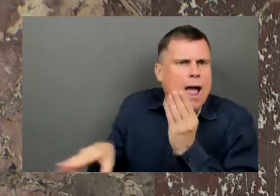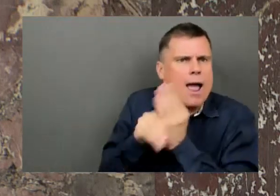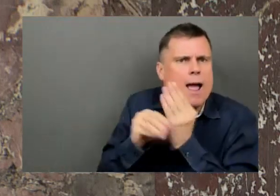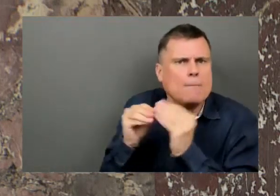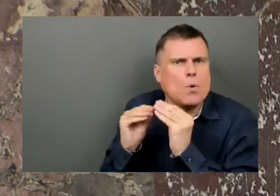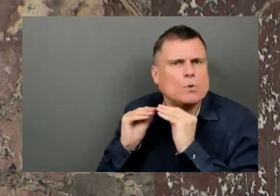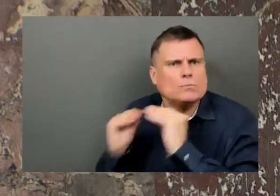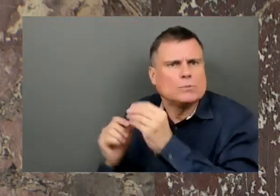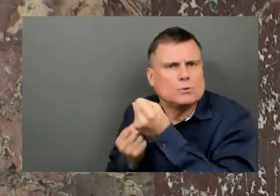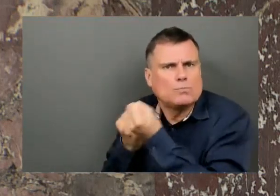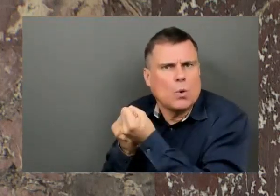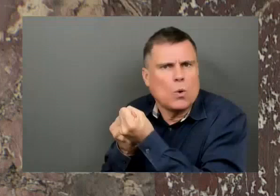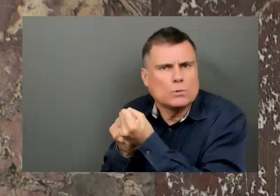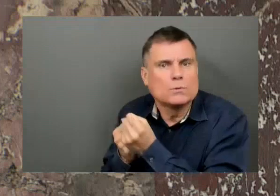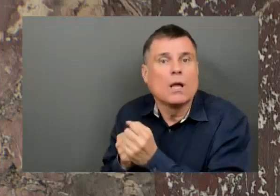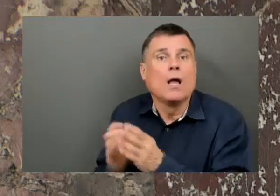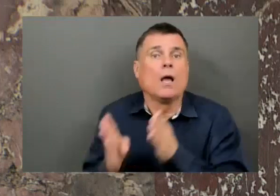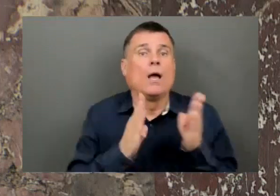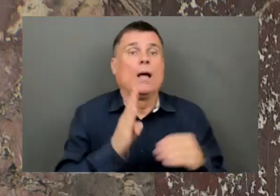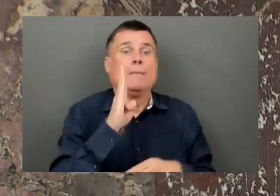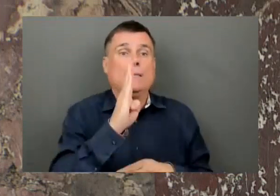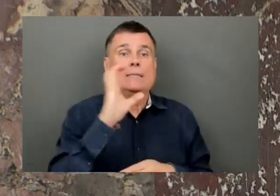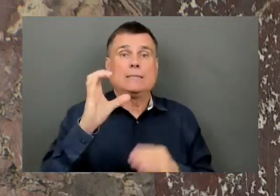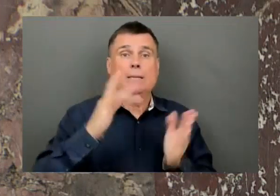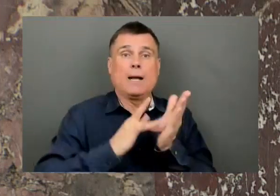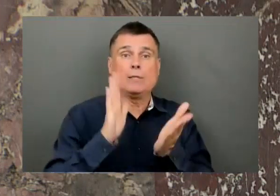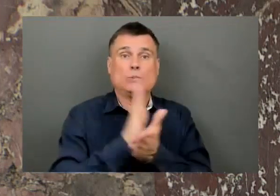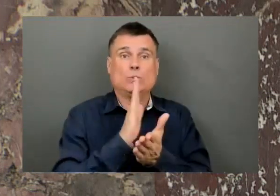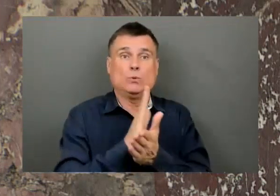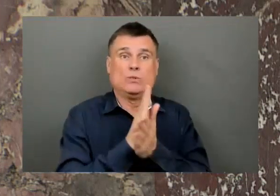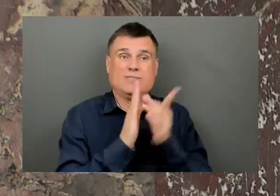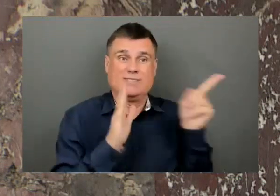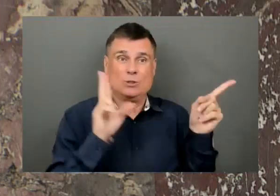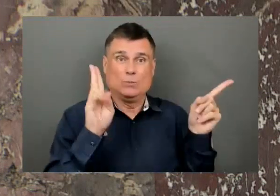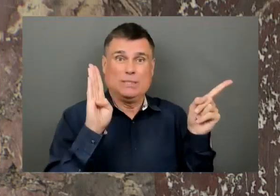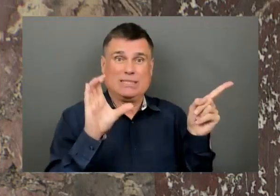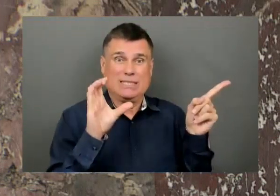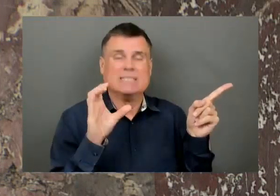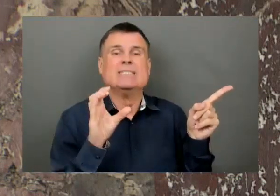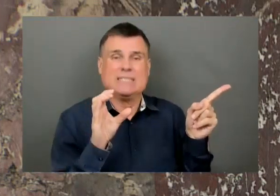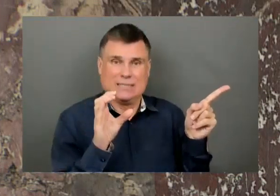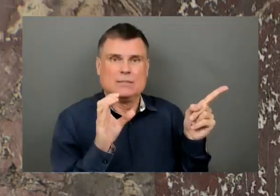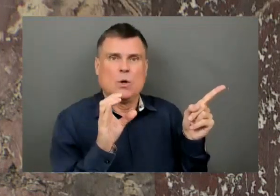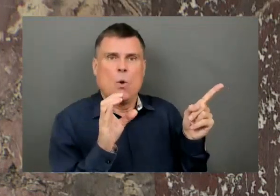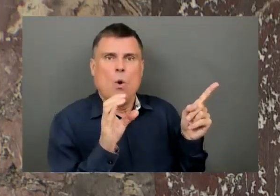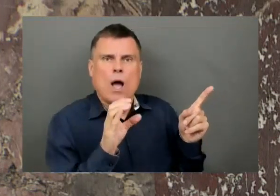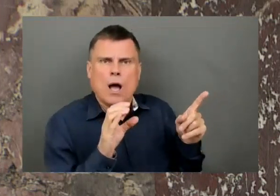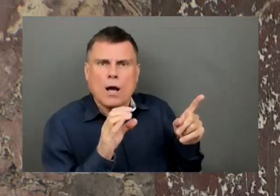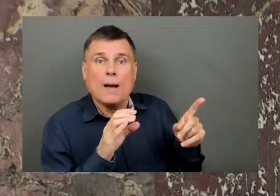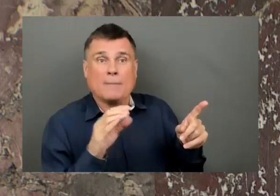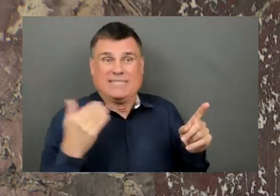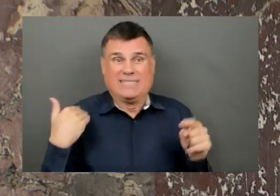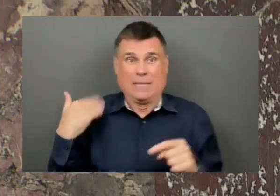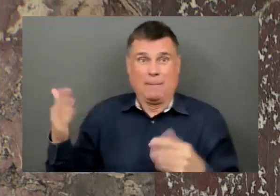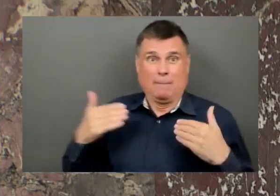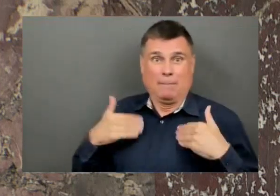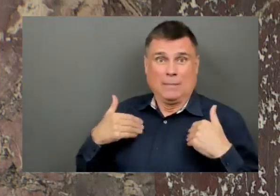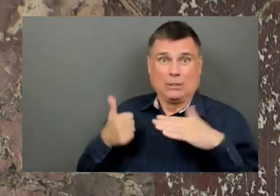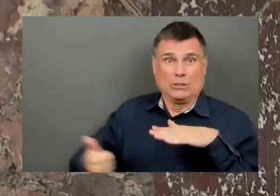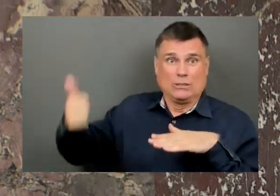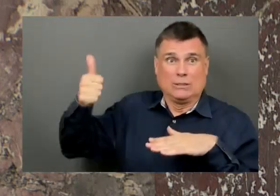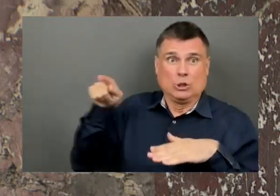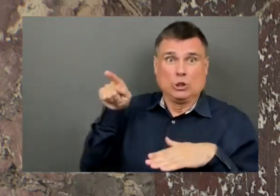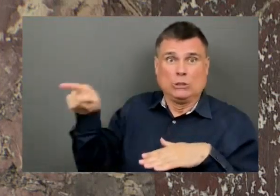the minister responsible for post-secondary and future skills at the time. She reached out to UBC, to the president's